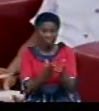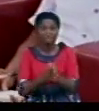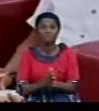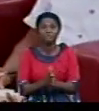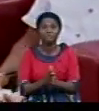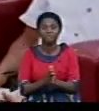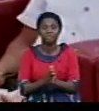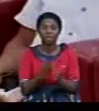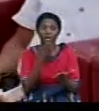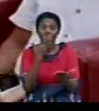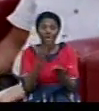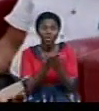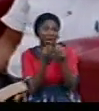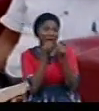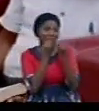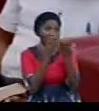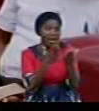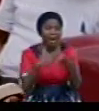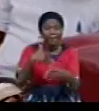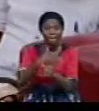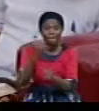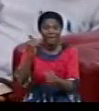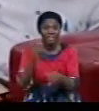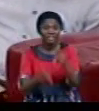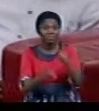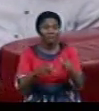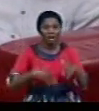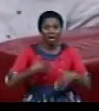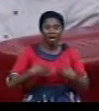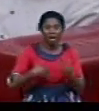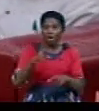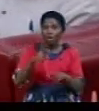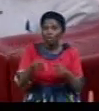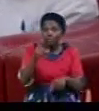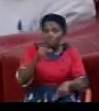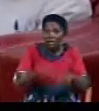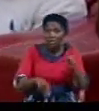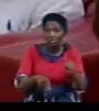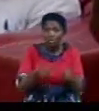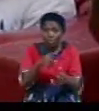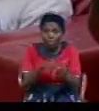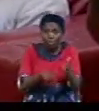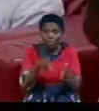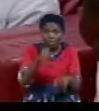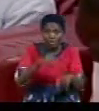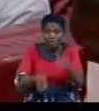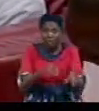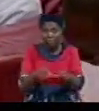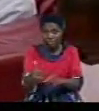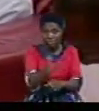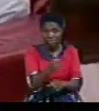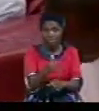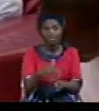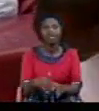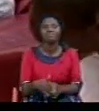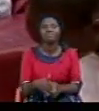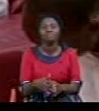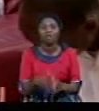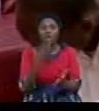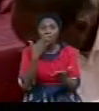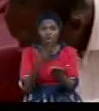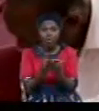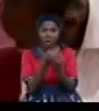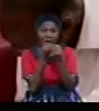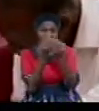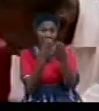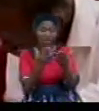makes people Jewish what you couldn't do for yourself what you couldn't achieve for yourself good news has come